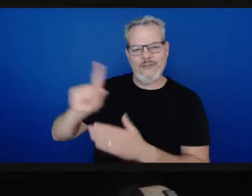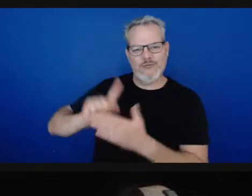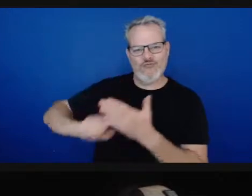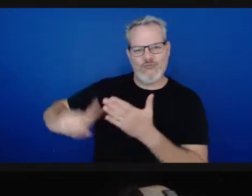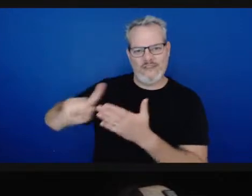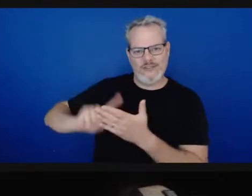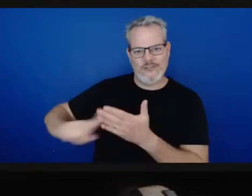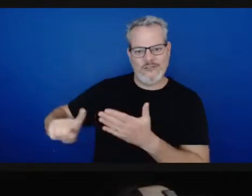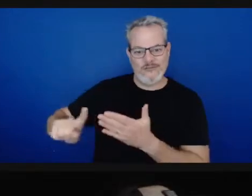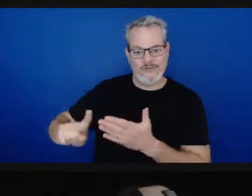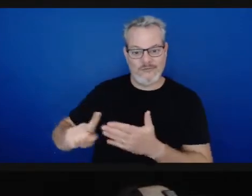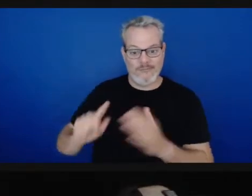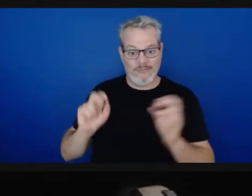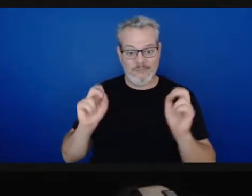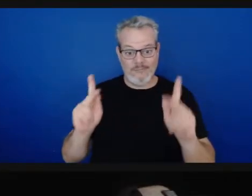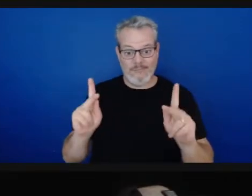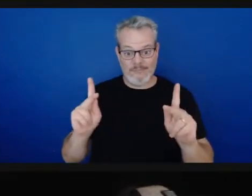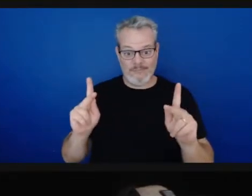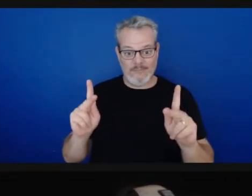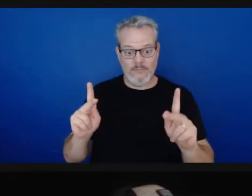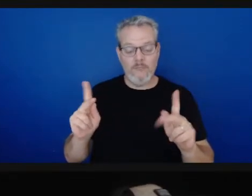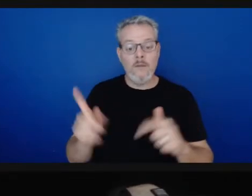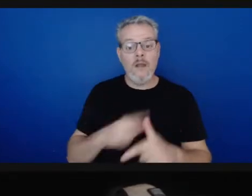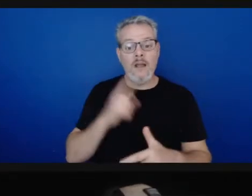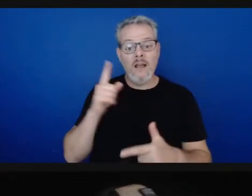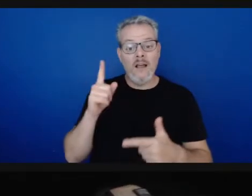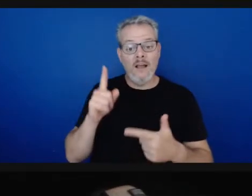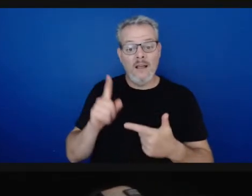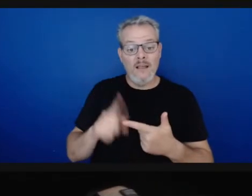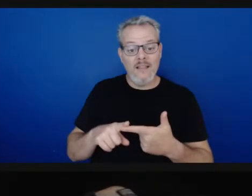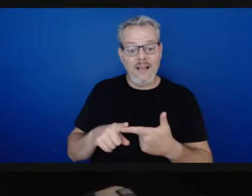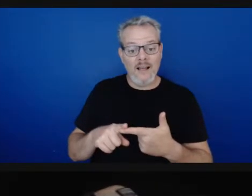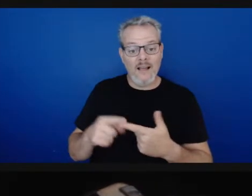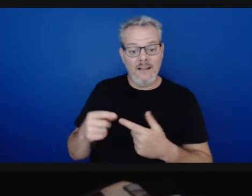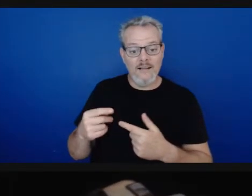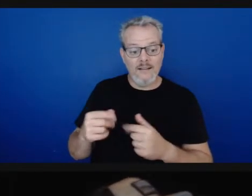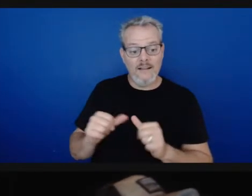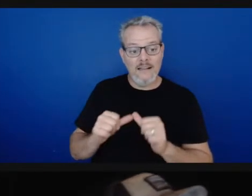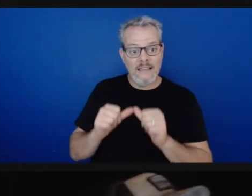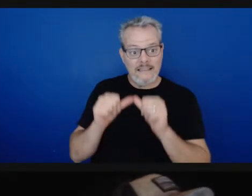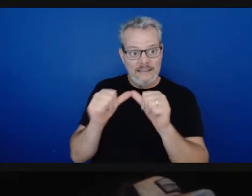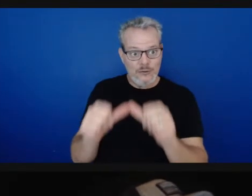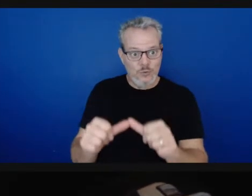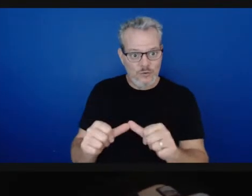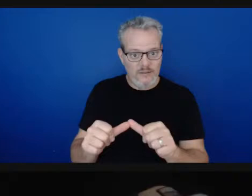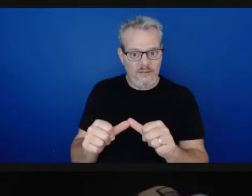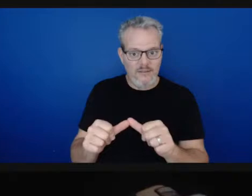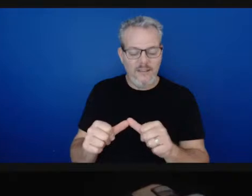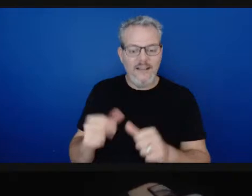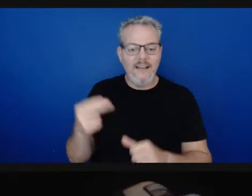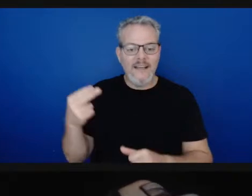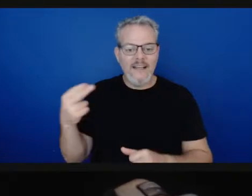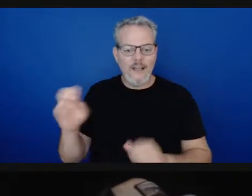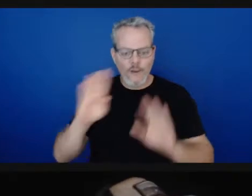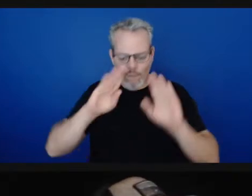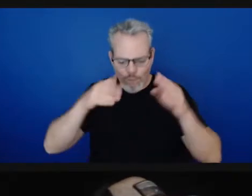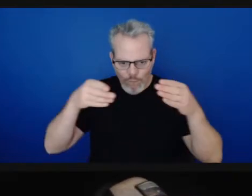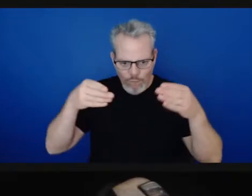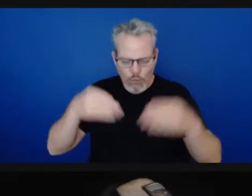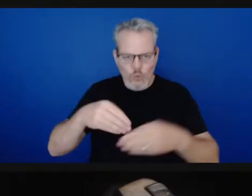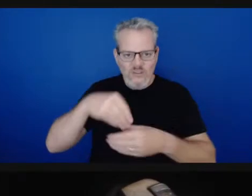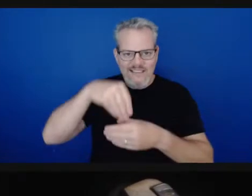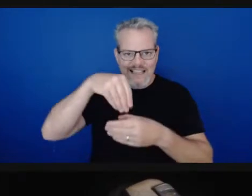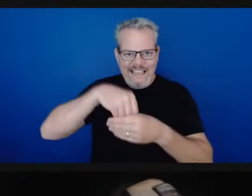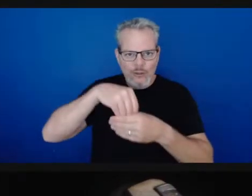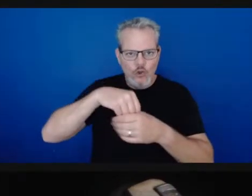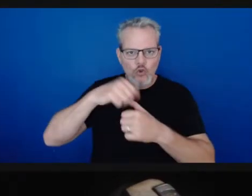All right. He then, continuing, focuses on internal structure of volcanoes.